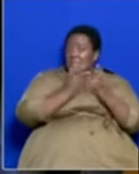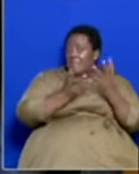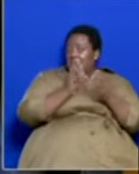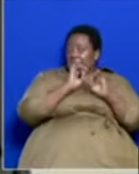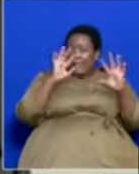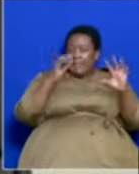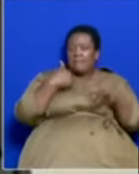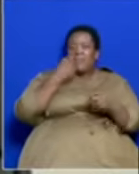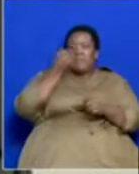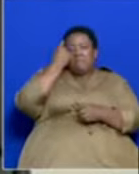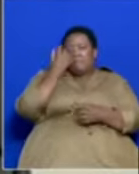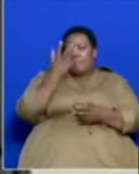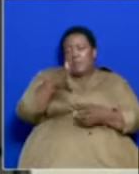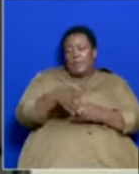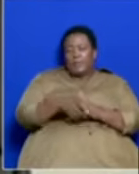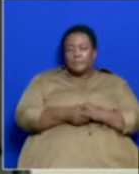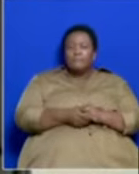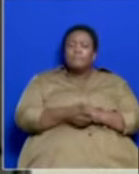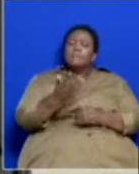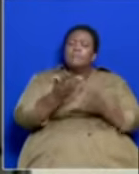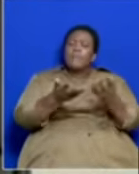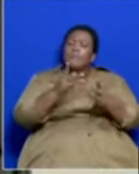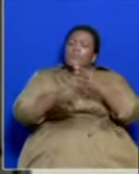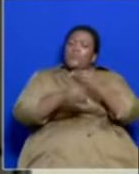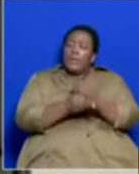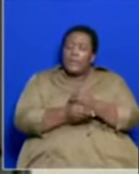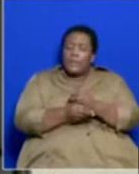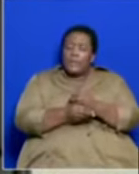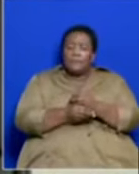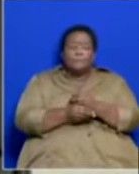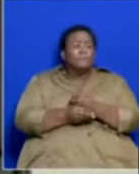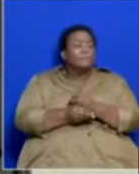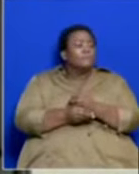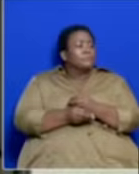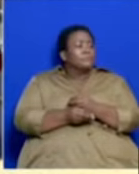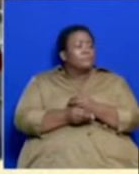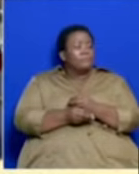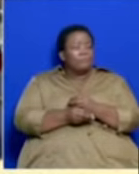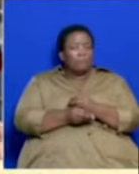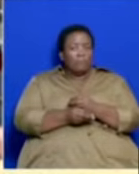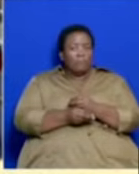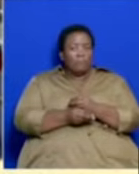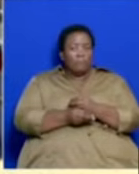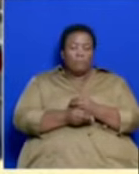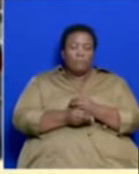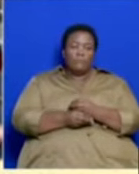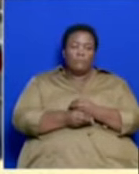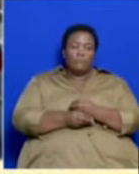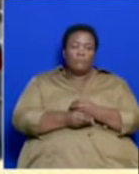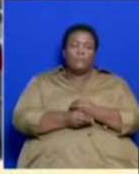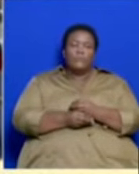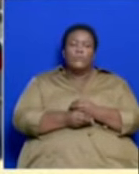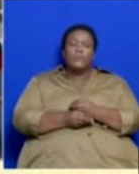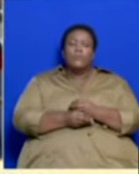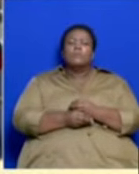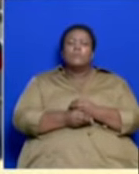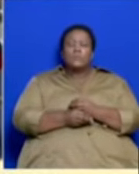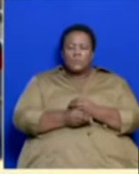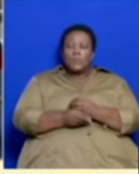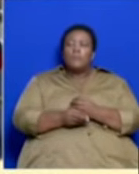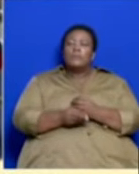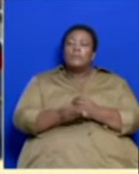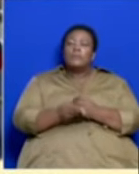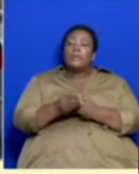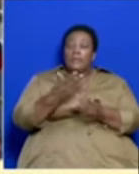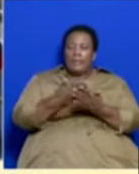And maybe to add to that if it's quite conceivable that you may, I know you have just said to